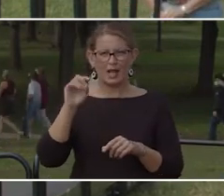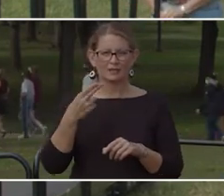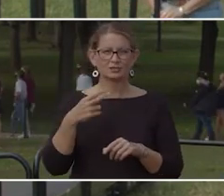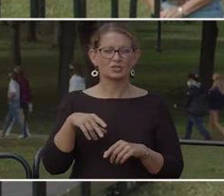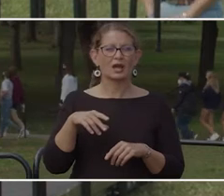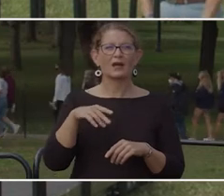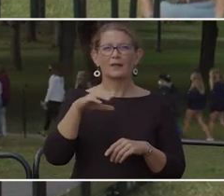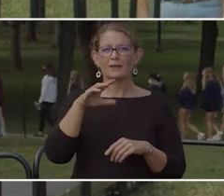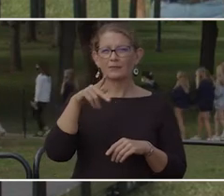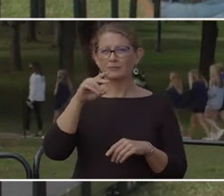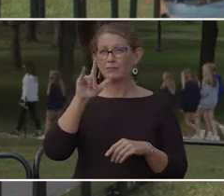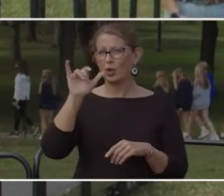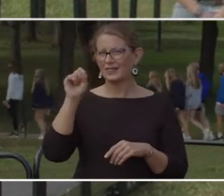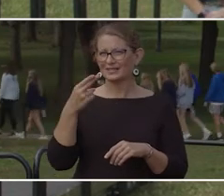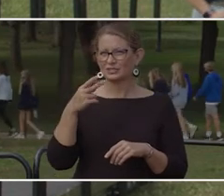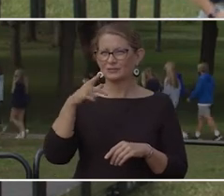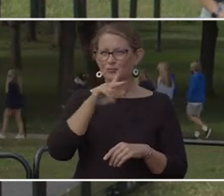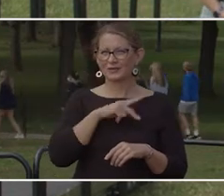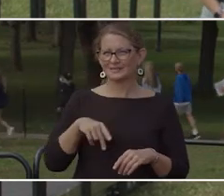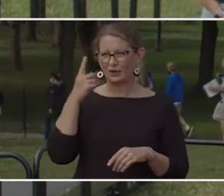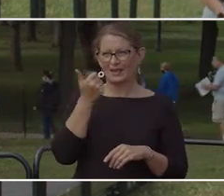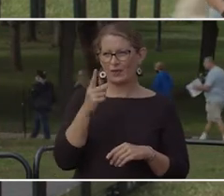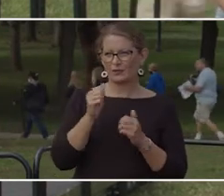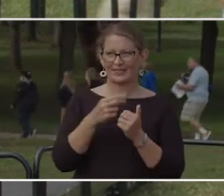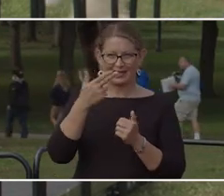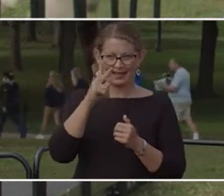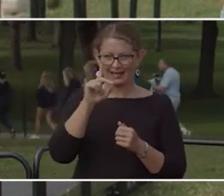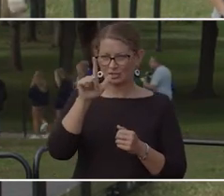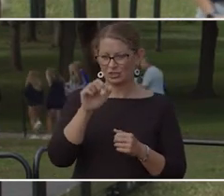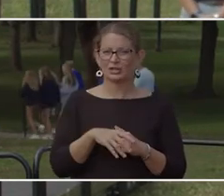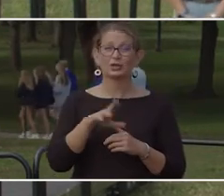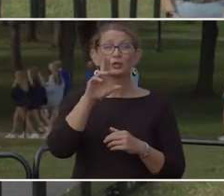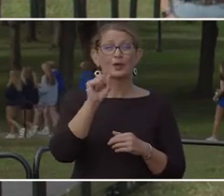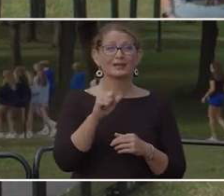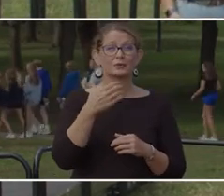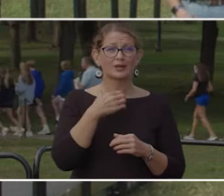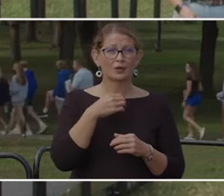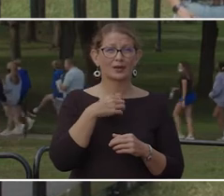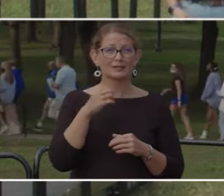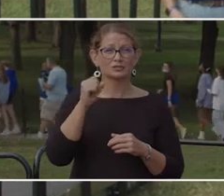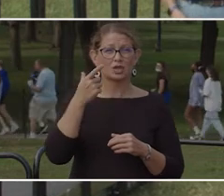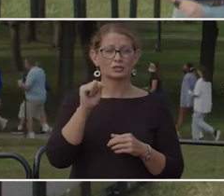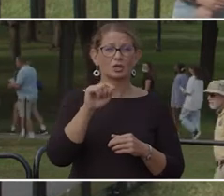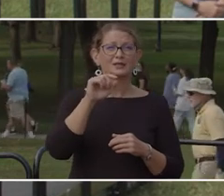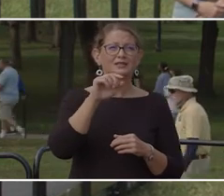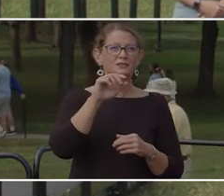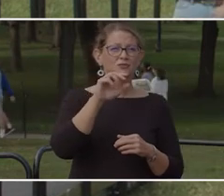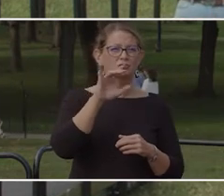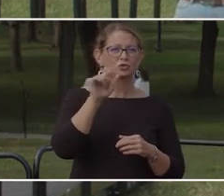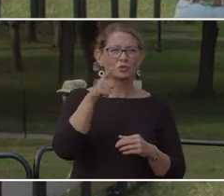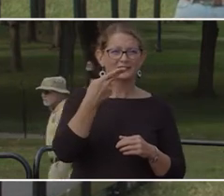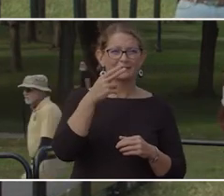handle, United States Marine Corps Sergeant David Joseph Penzinski, Vietnam